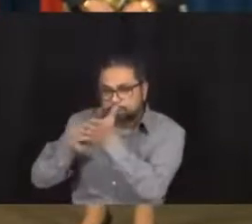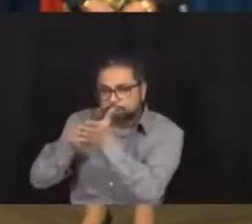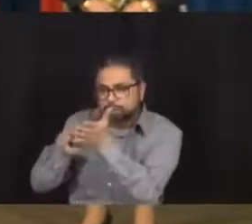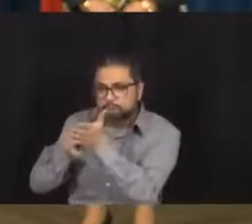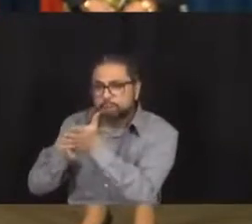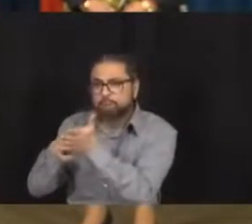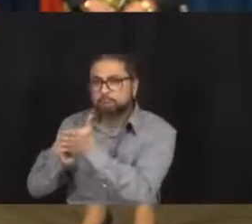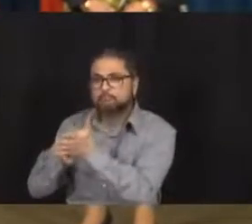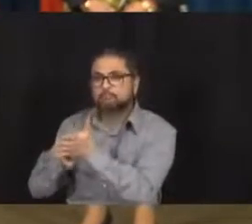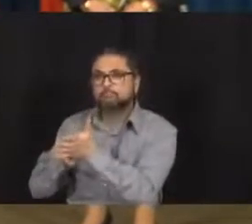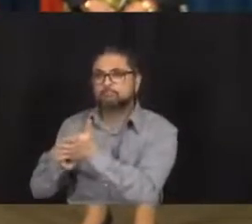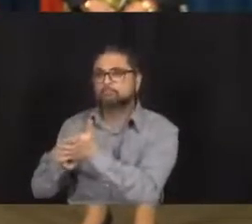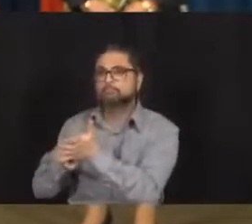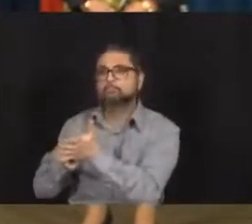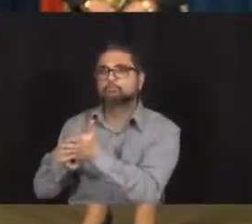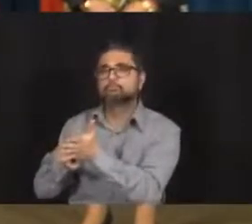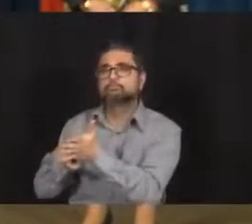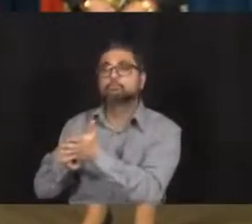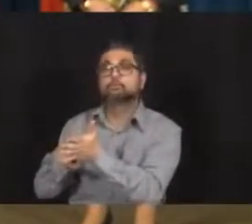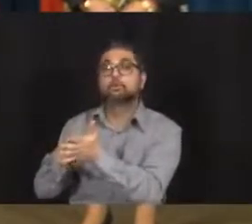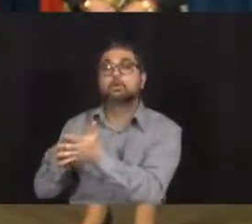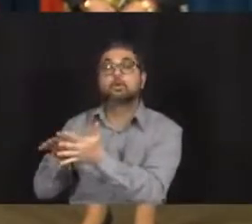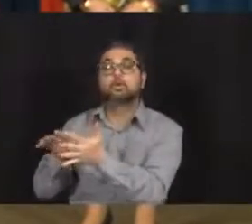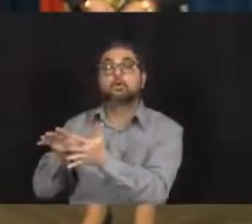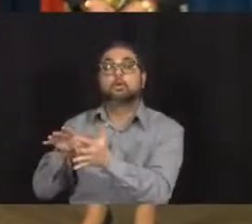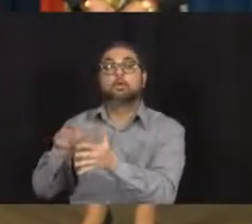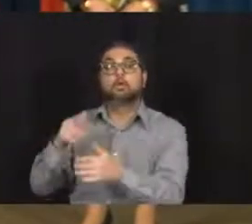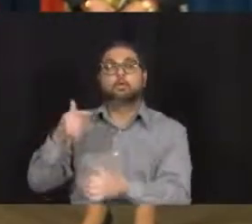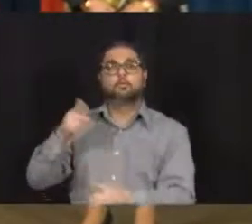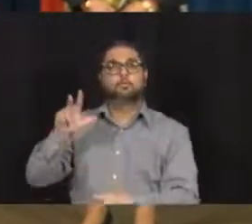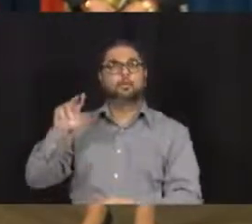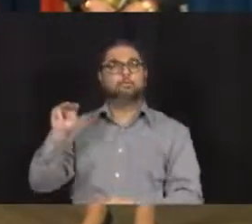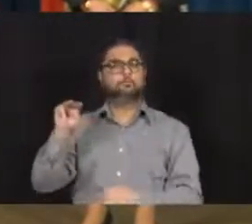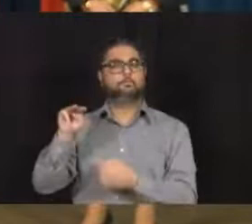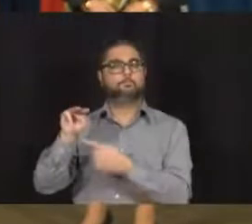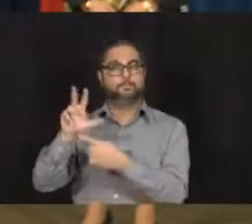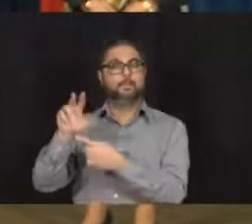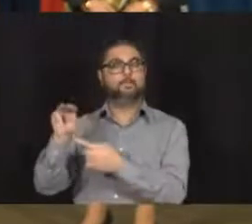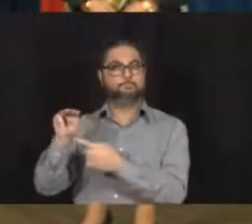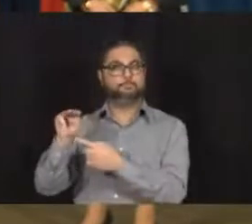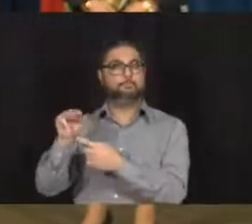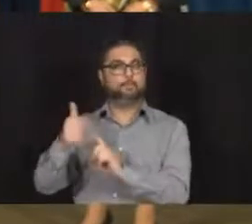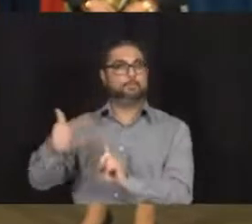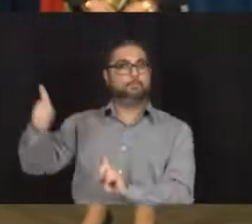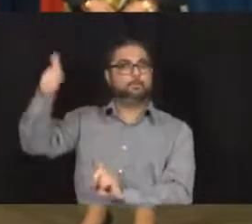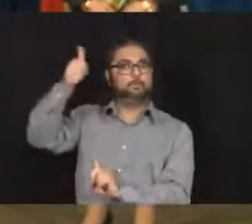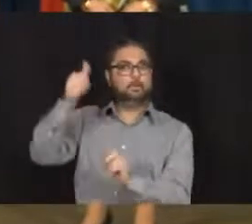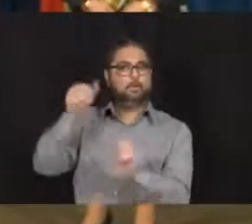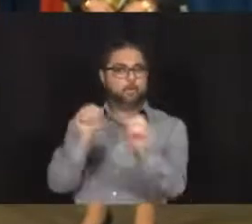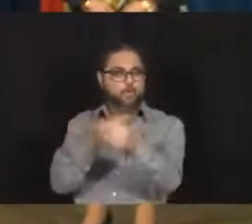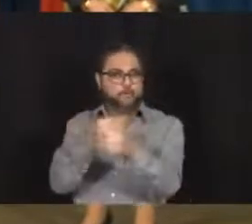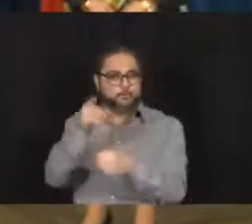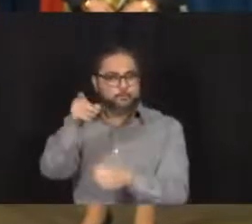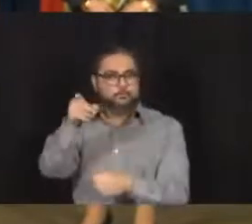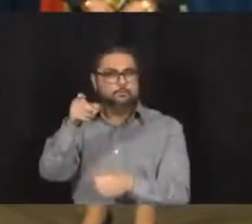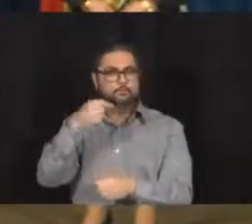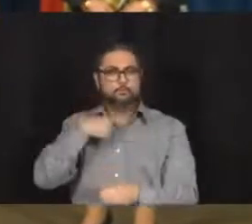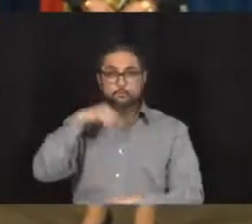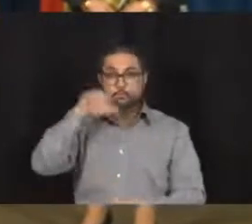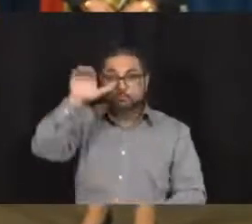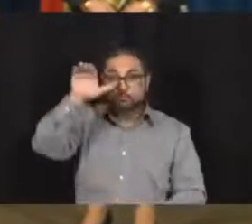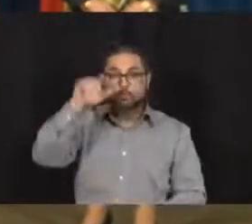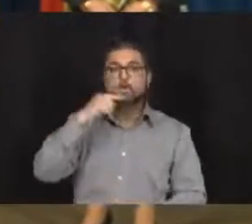the 3M headquarters office. We called 3M, and they told us, hey, this is happening a lot. They just caught a big